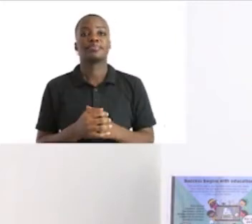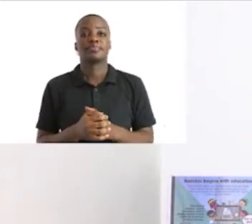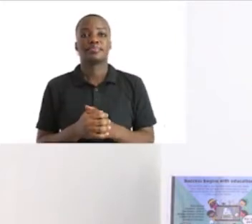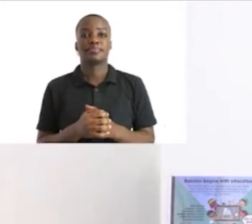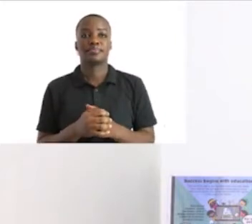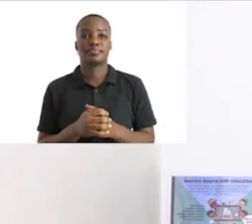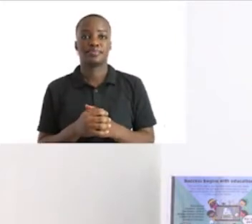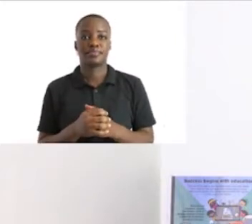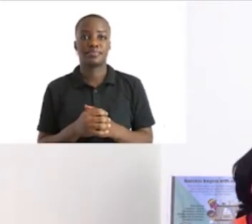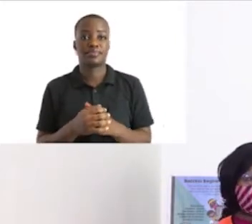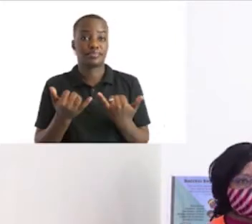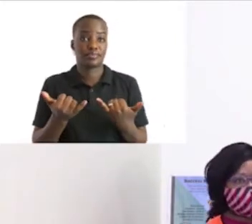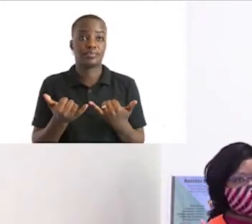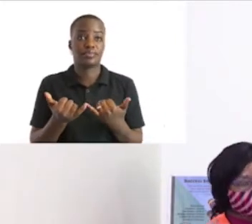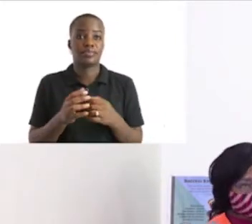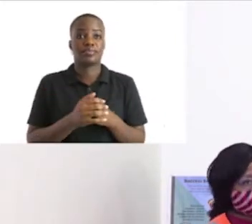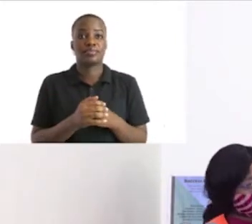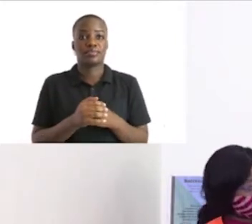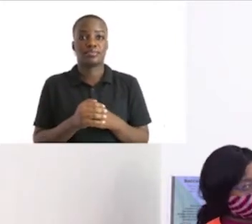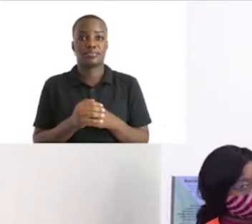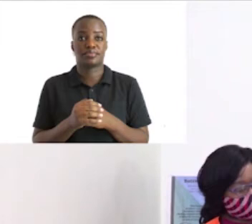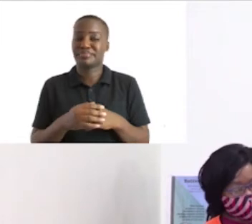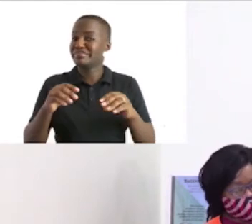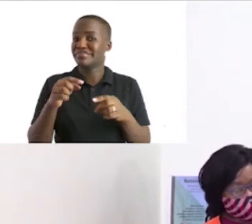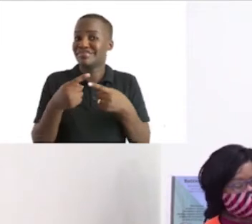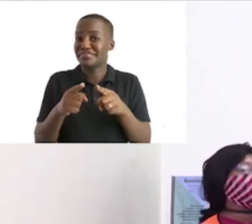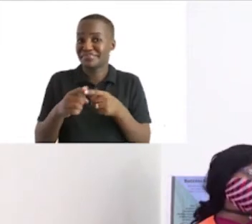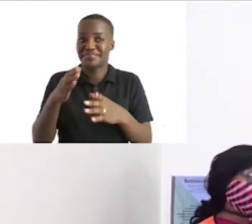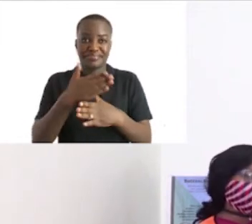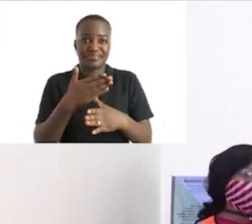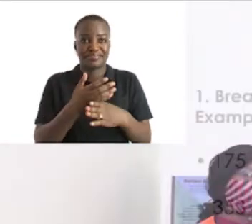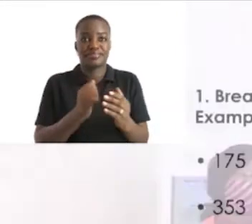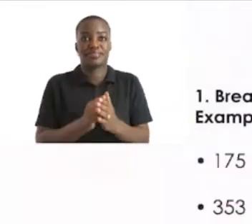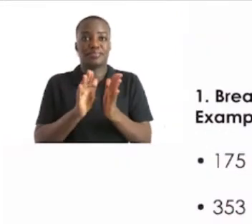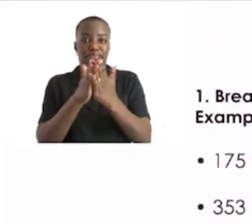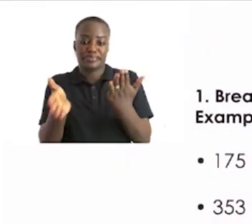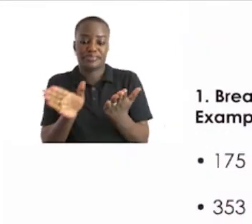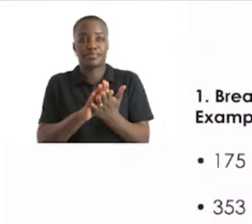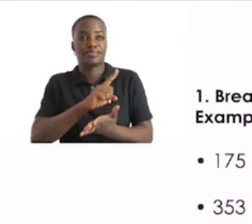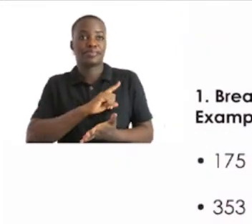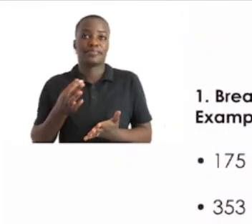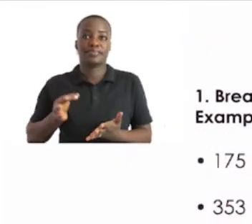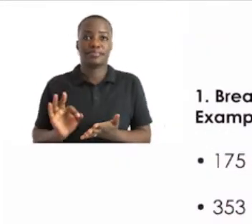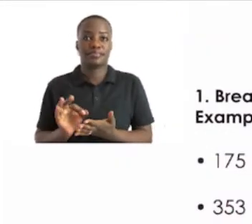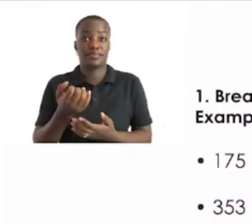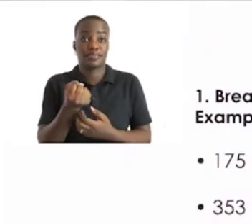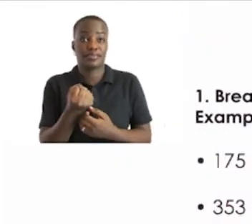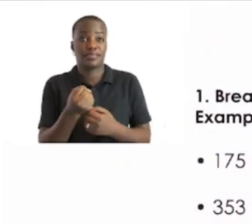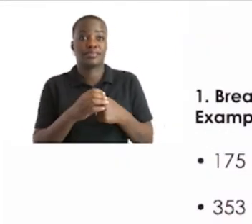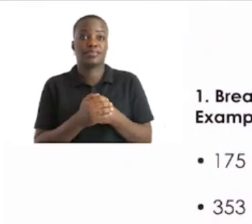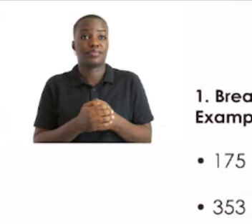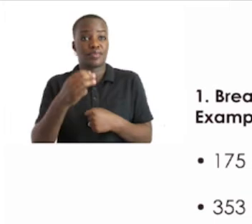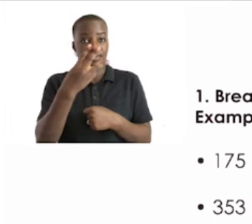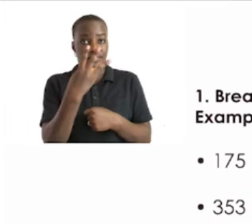your pencil. Now, let us go to another exercise on page 19. Here we can see that there are